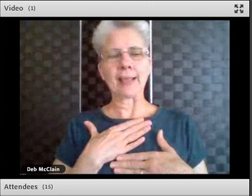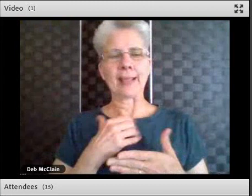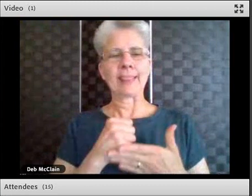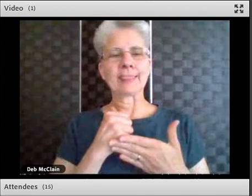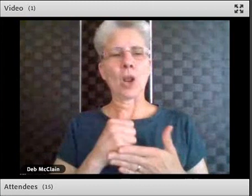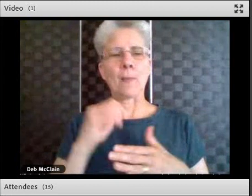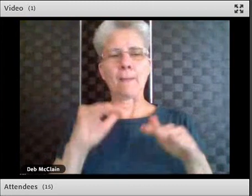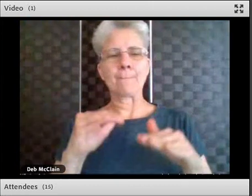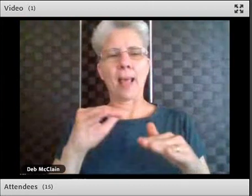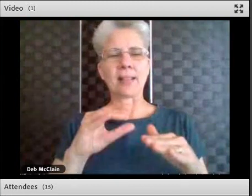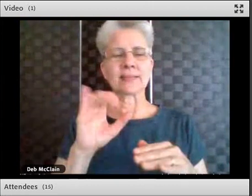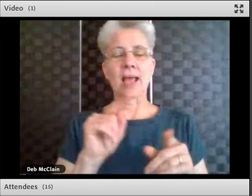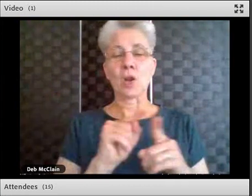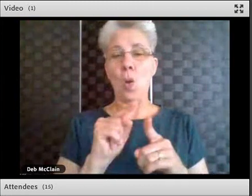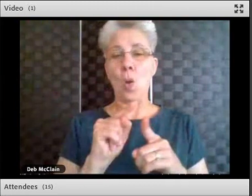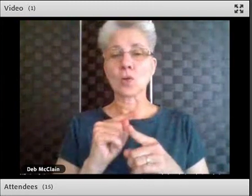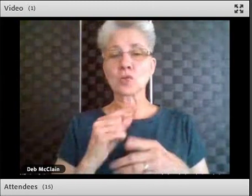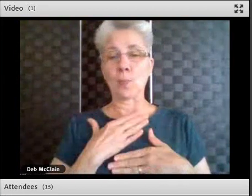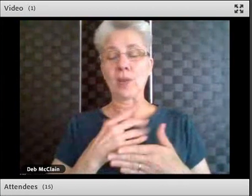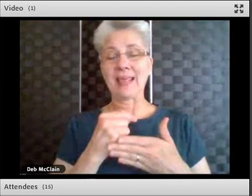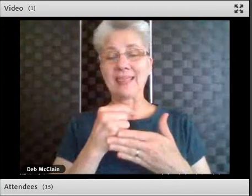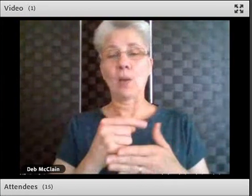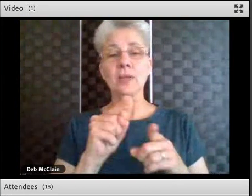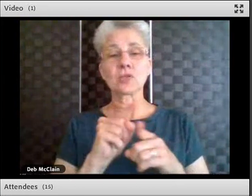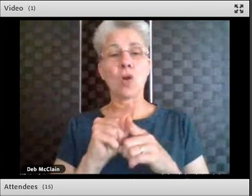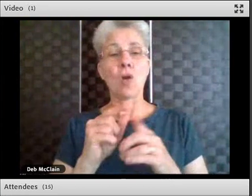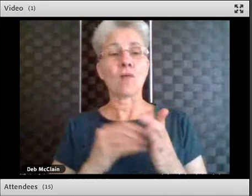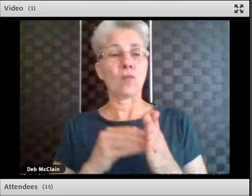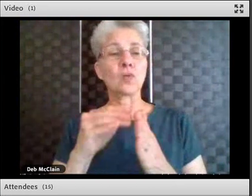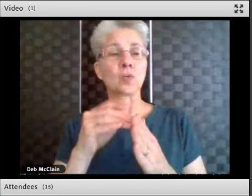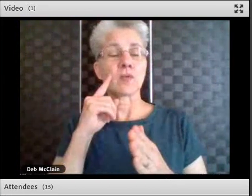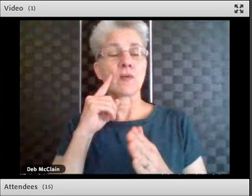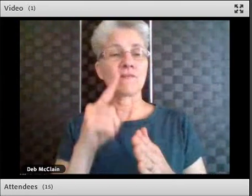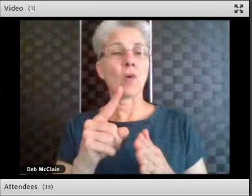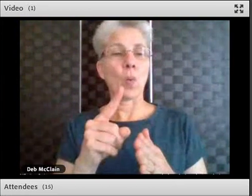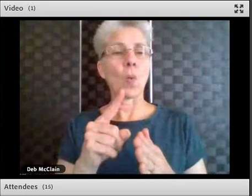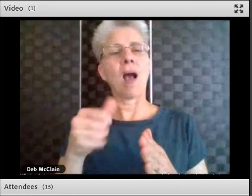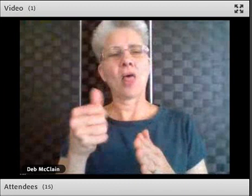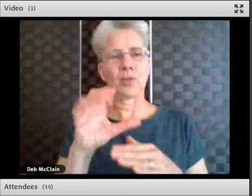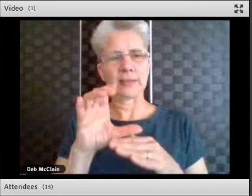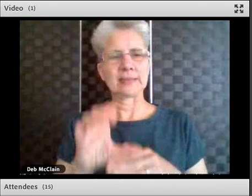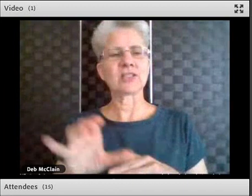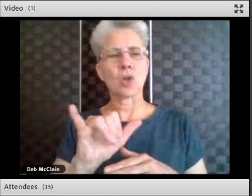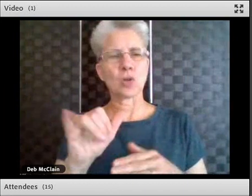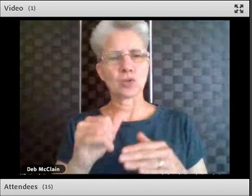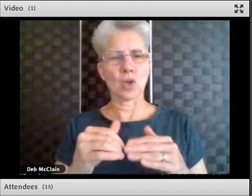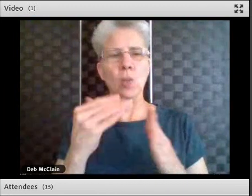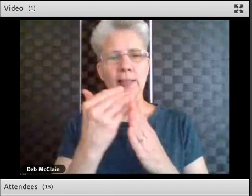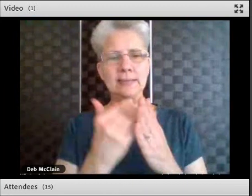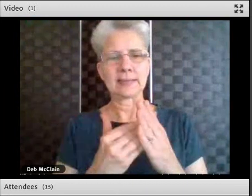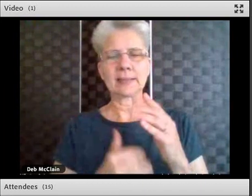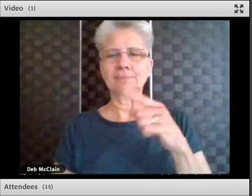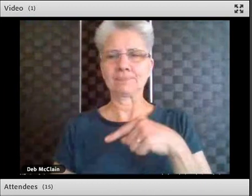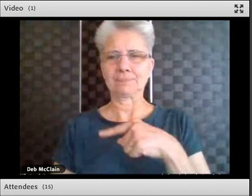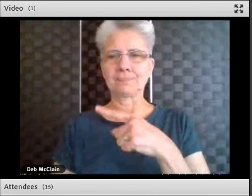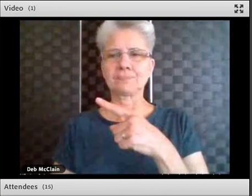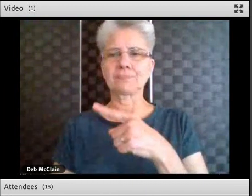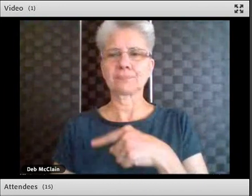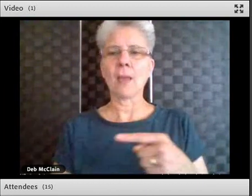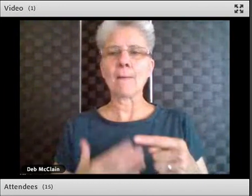balanced diet. And I should also mention that breathing therapy is often used for these other conditions that are listed as well.